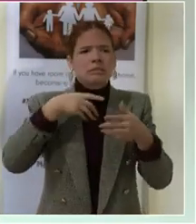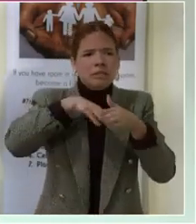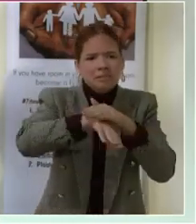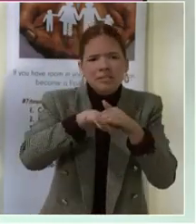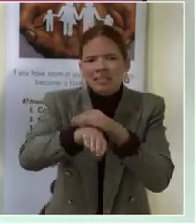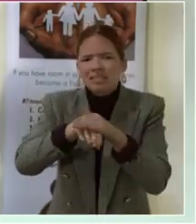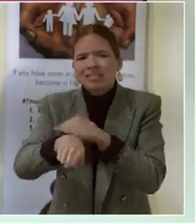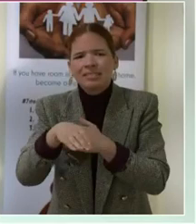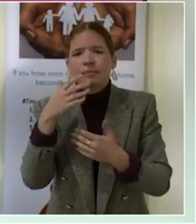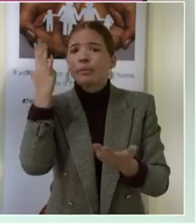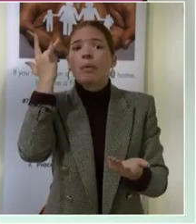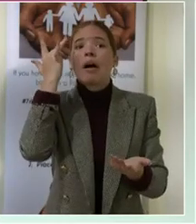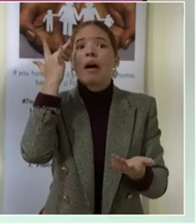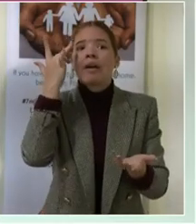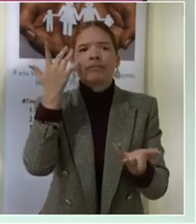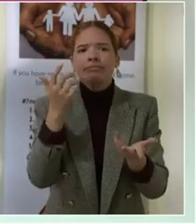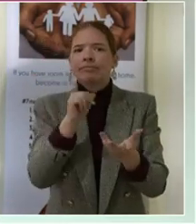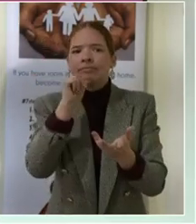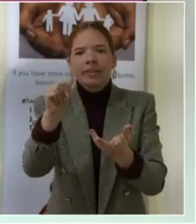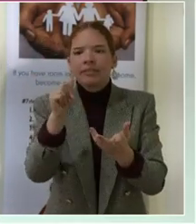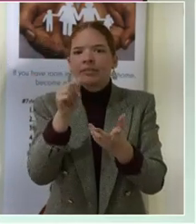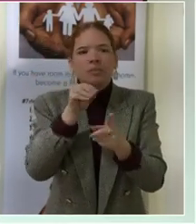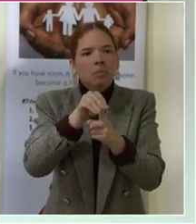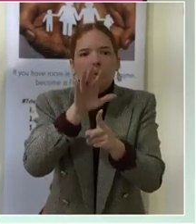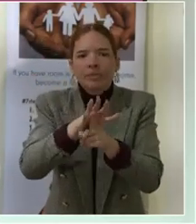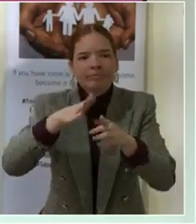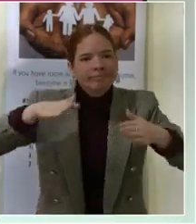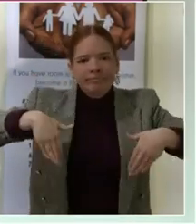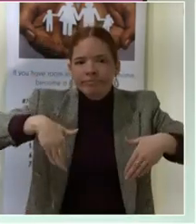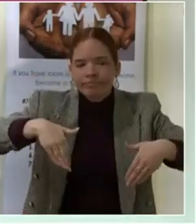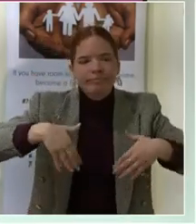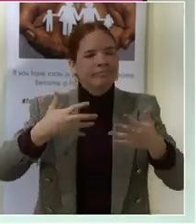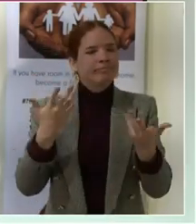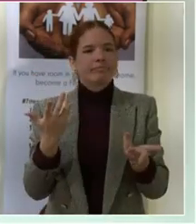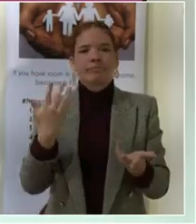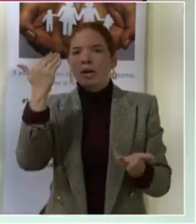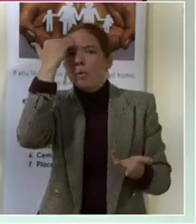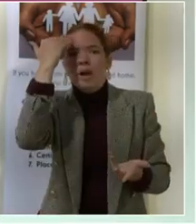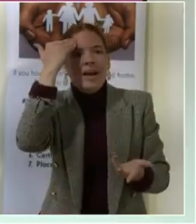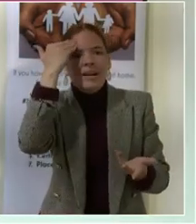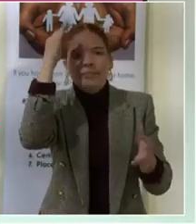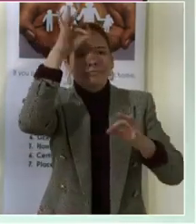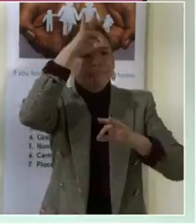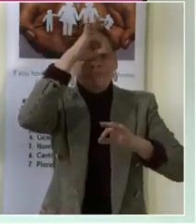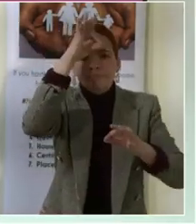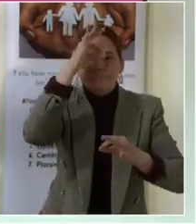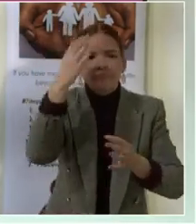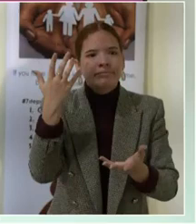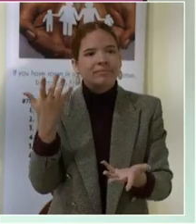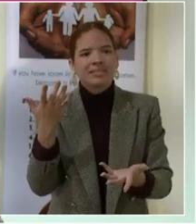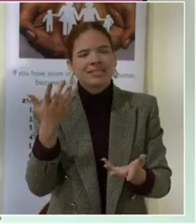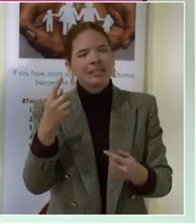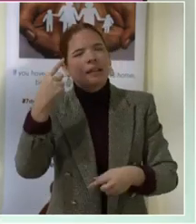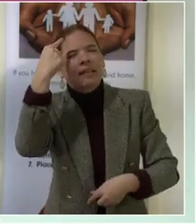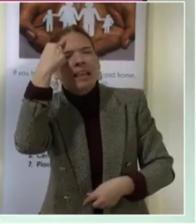have exposure to certain recreation fields. I think about esports. I think of gymnastics. We think of